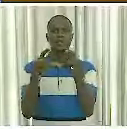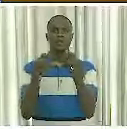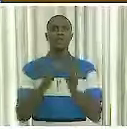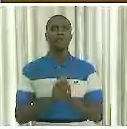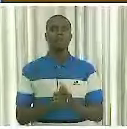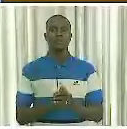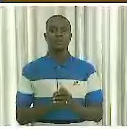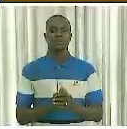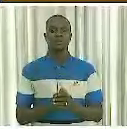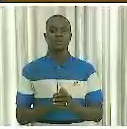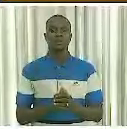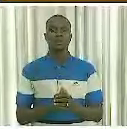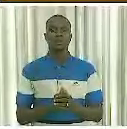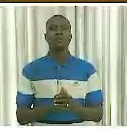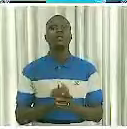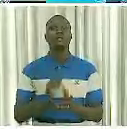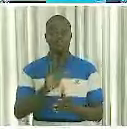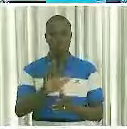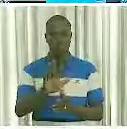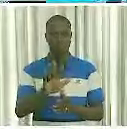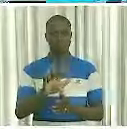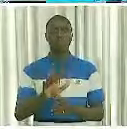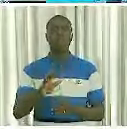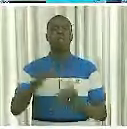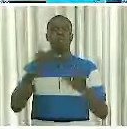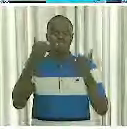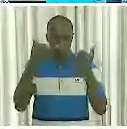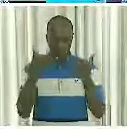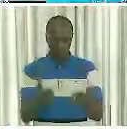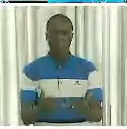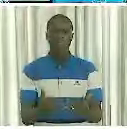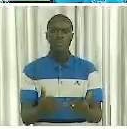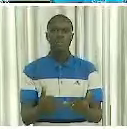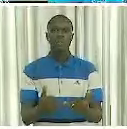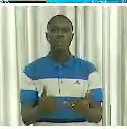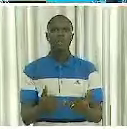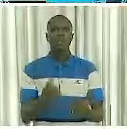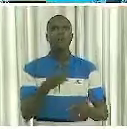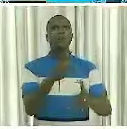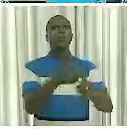Now, the government of Salon since 2022